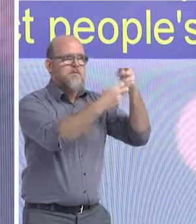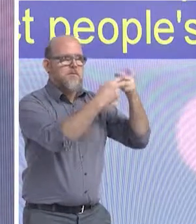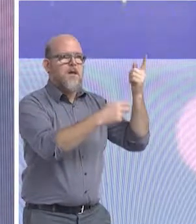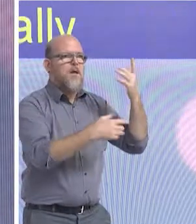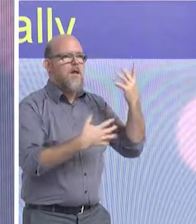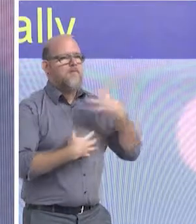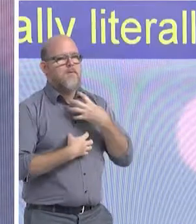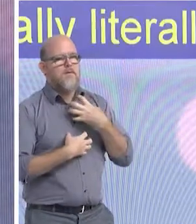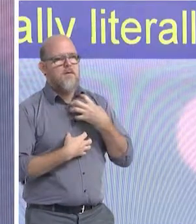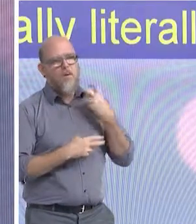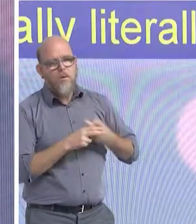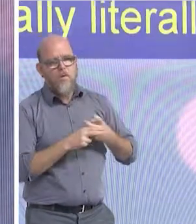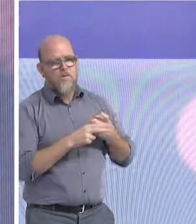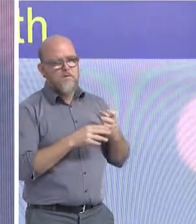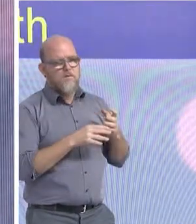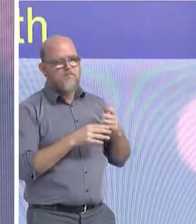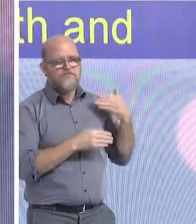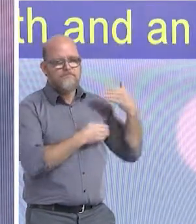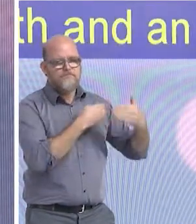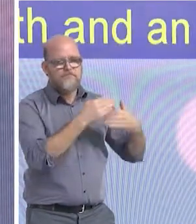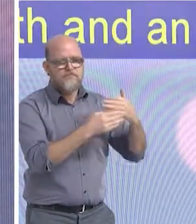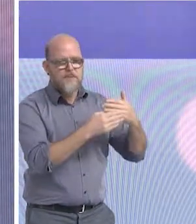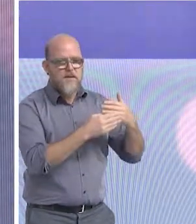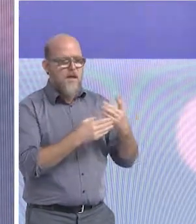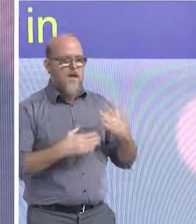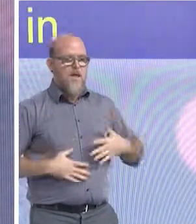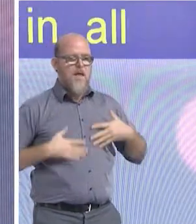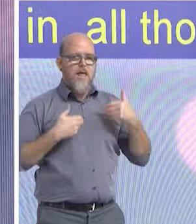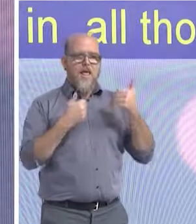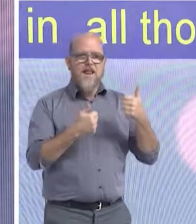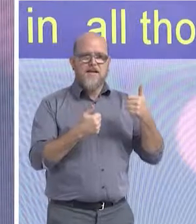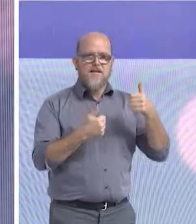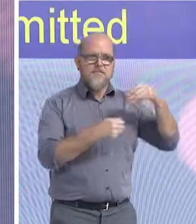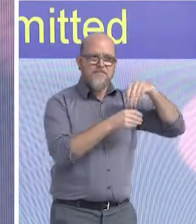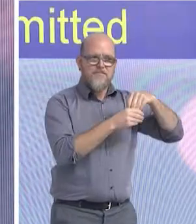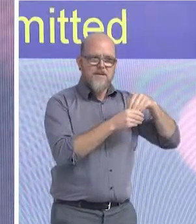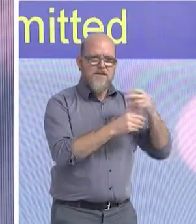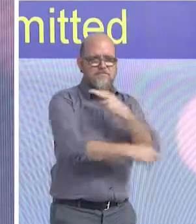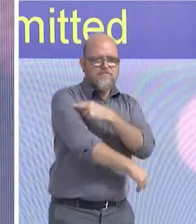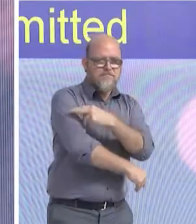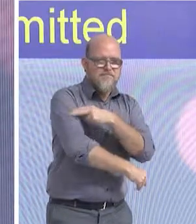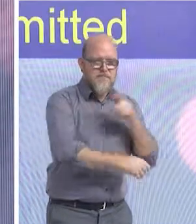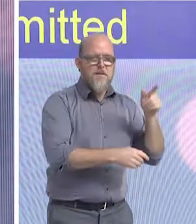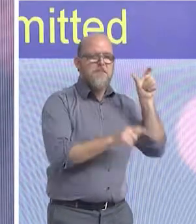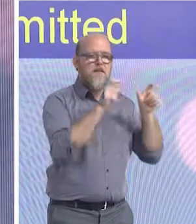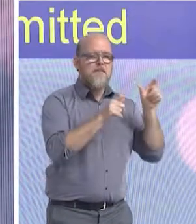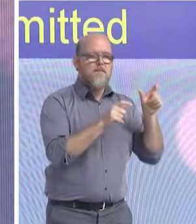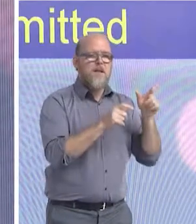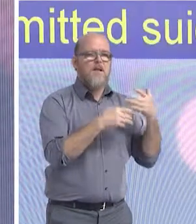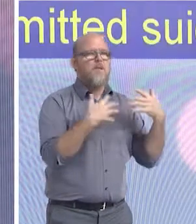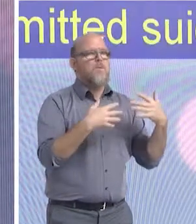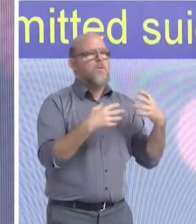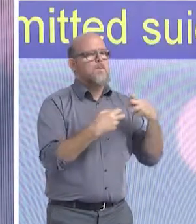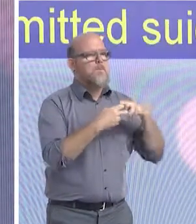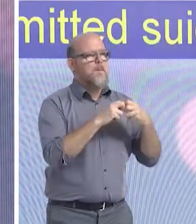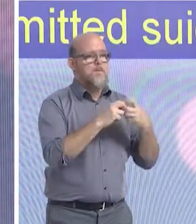awful lot of people in all of those countries also committed suicide. So there were horrible outcomes, and that from the policies